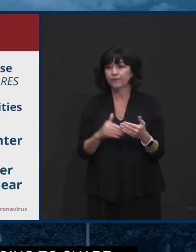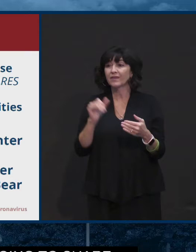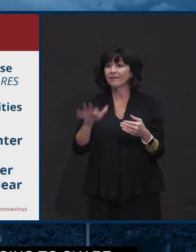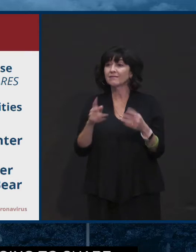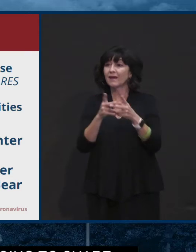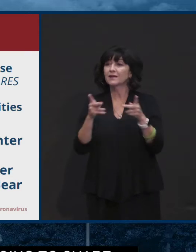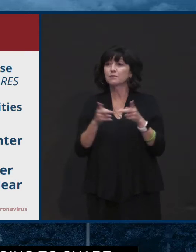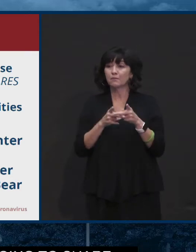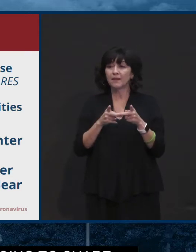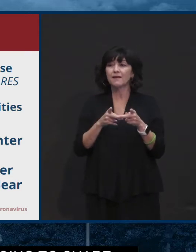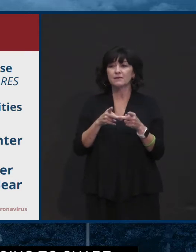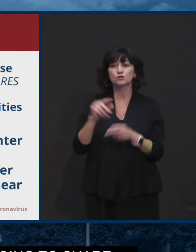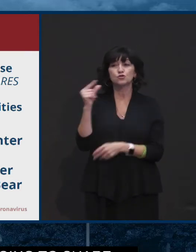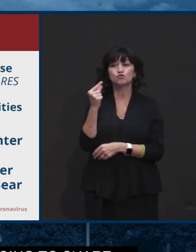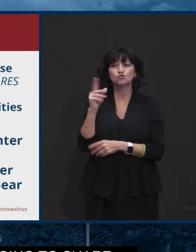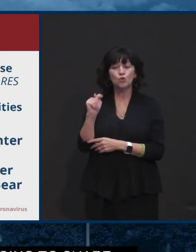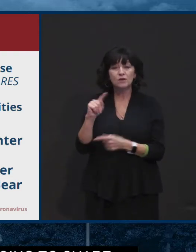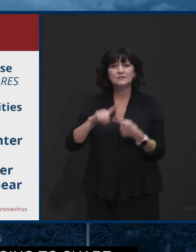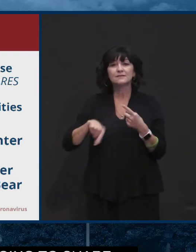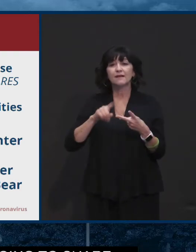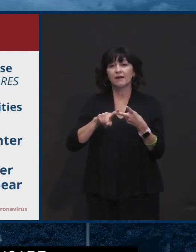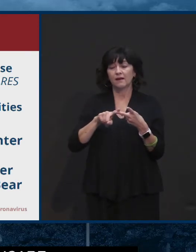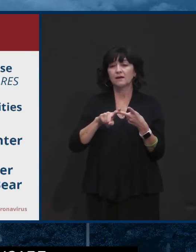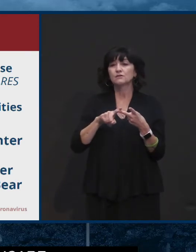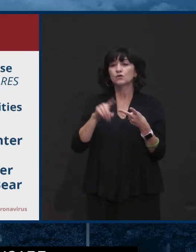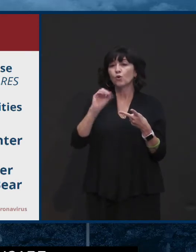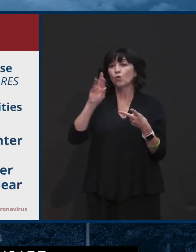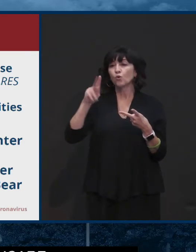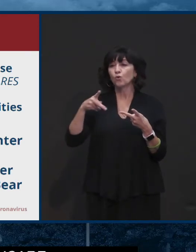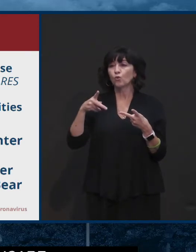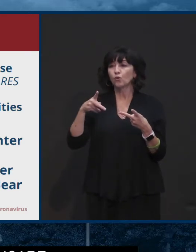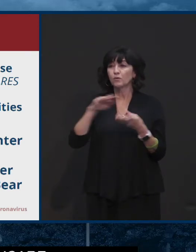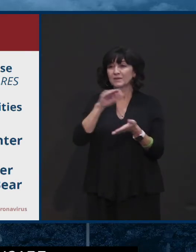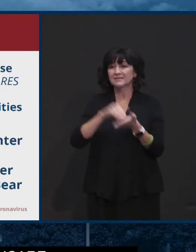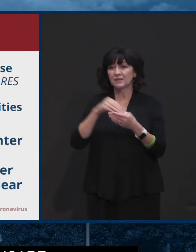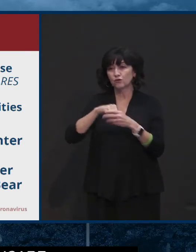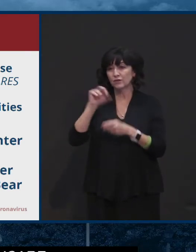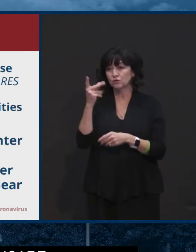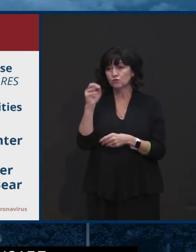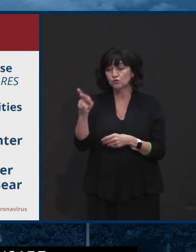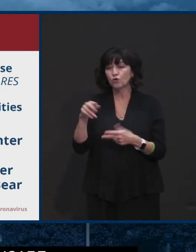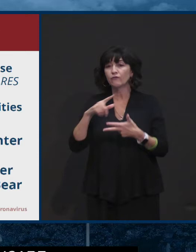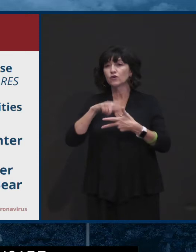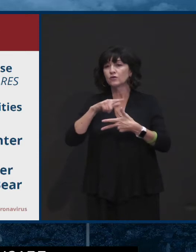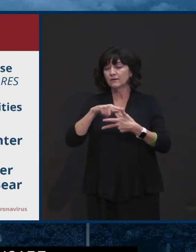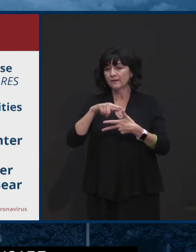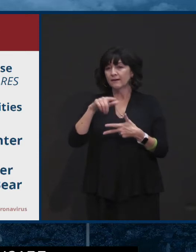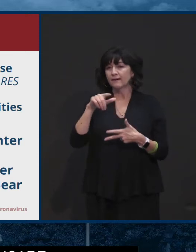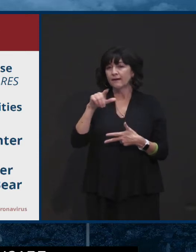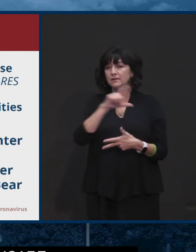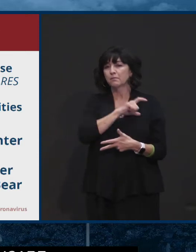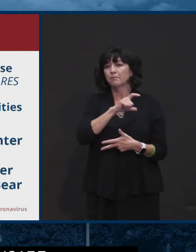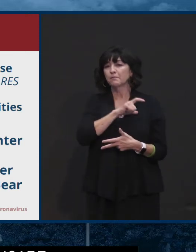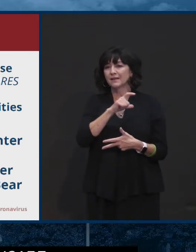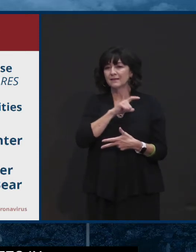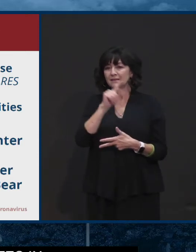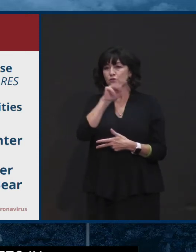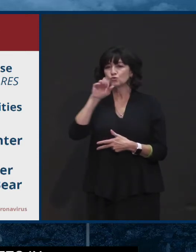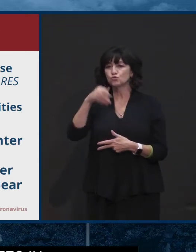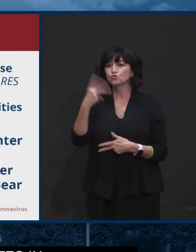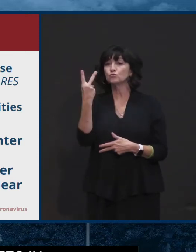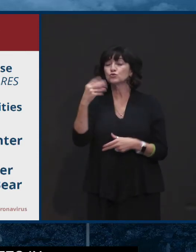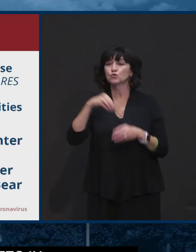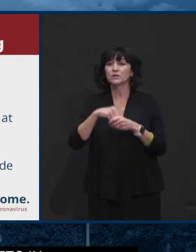Blue Hen Corporate Center in Dover, and Delaware State Police Troop 2 in Bear. And